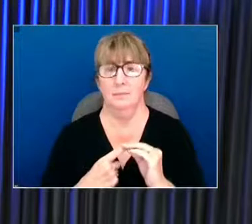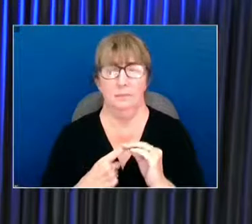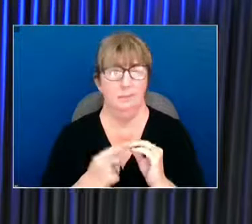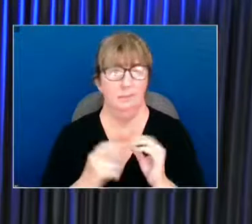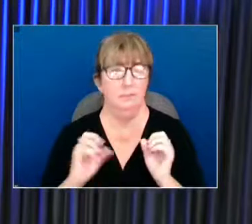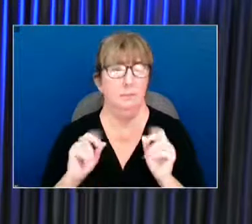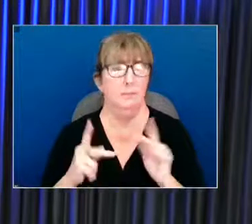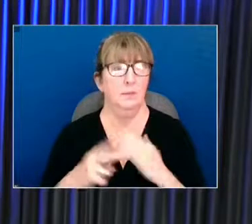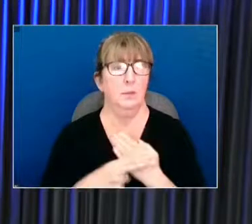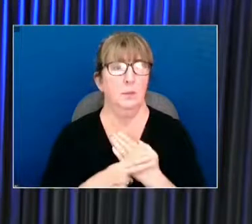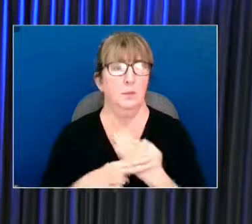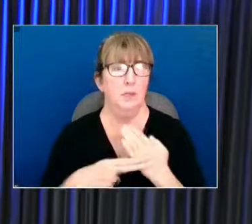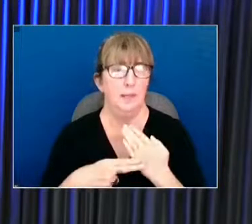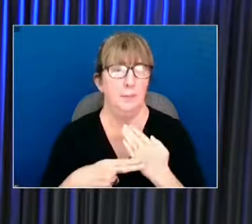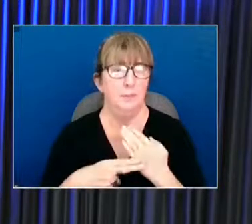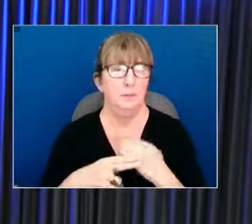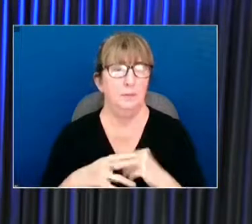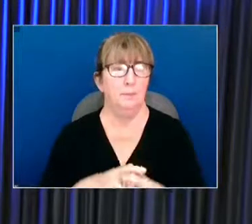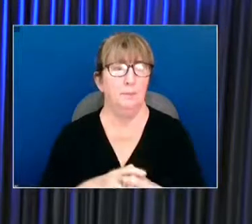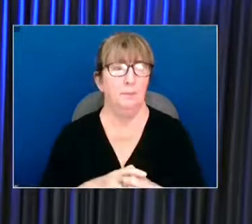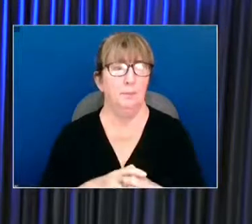problem.